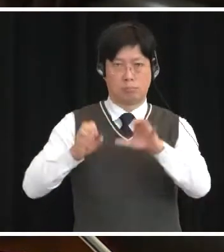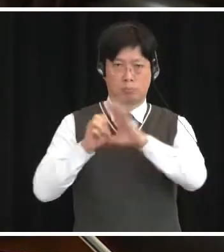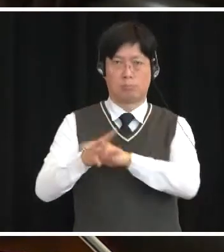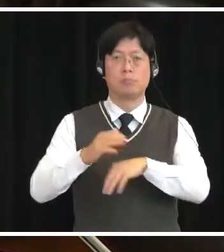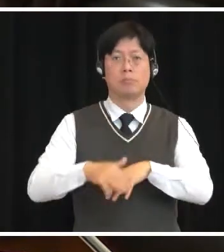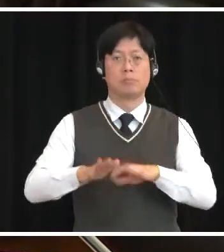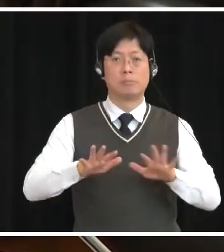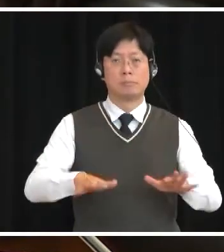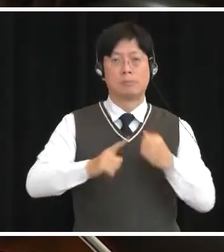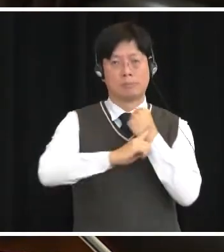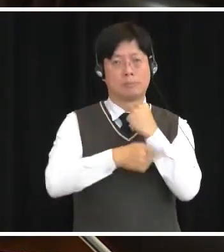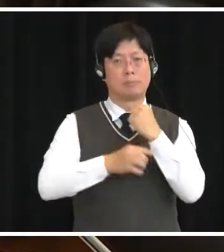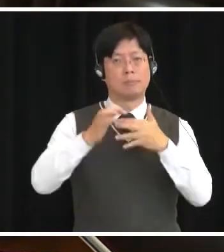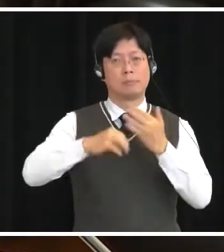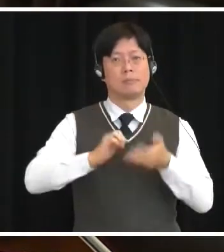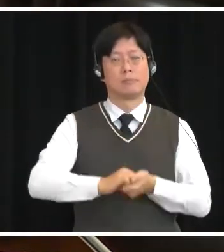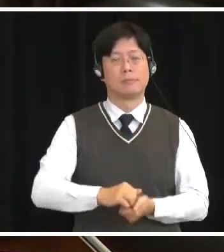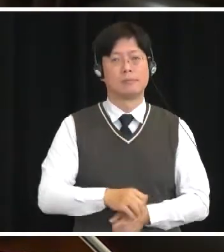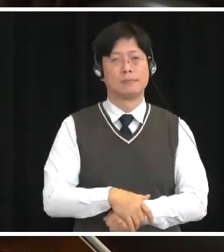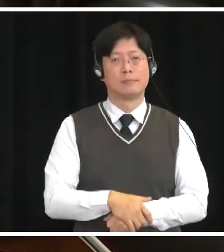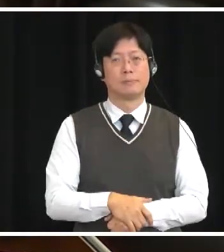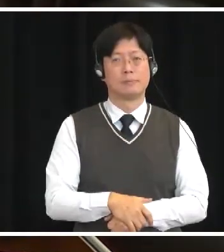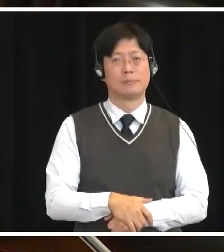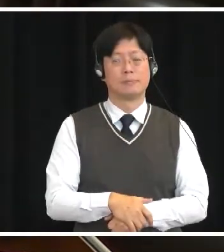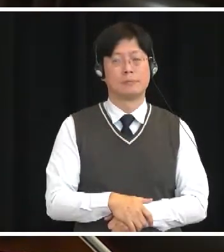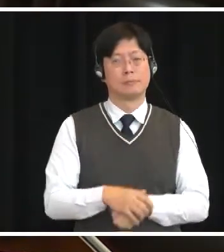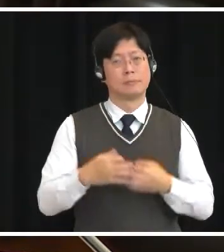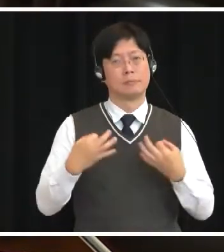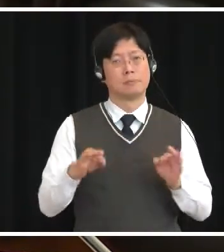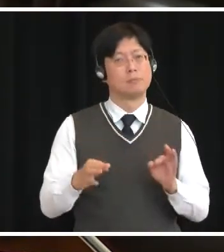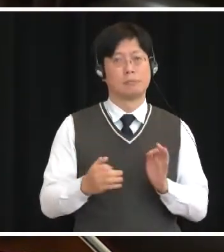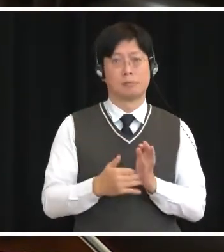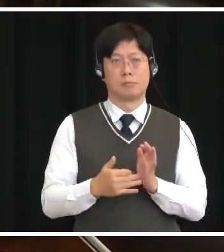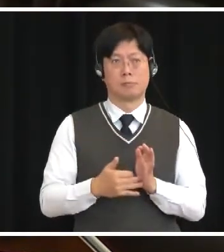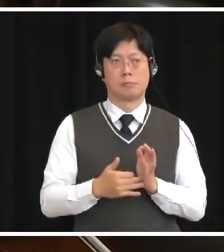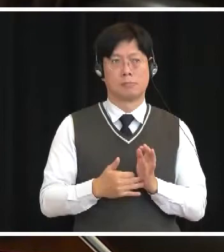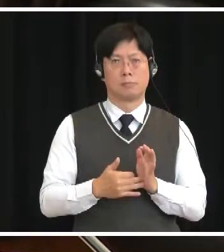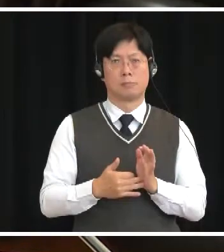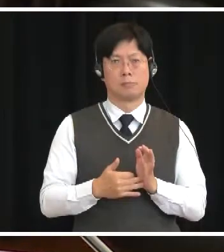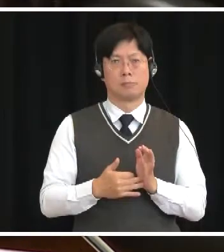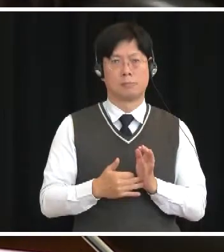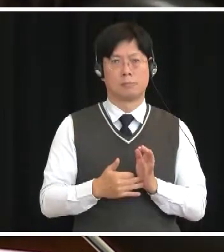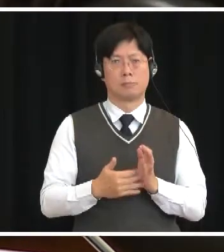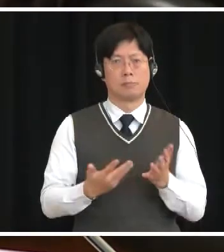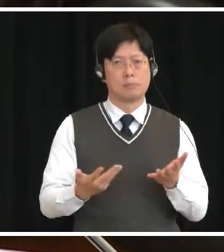will be put into the protective program.